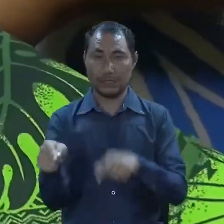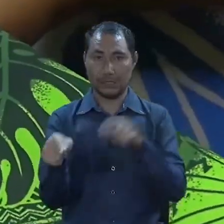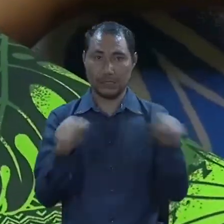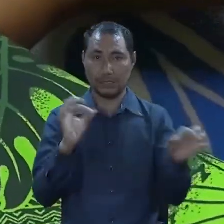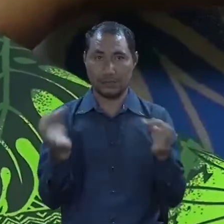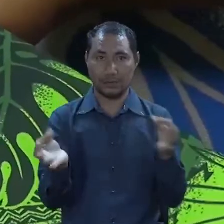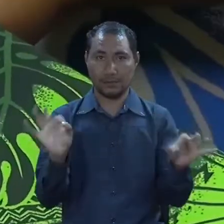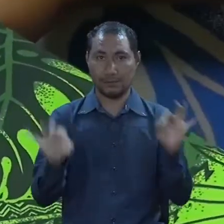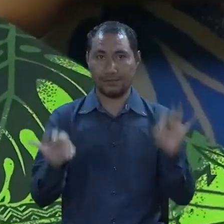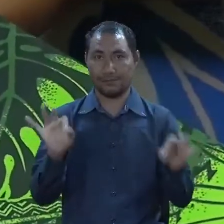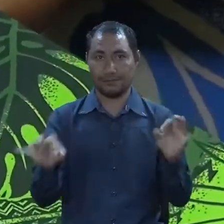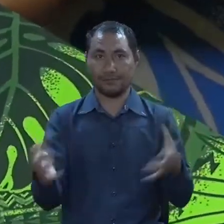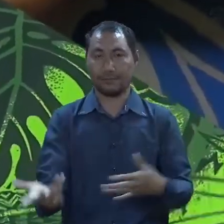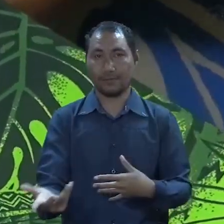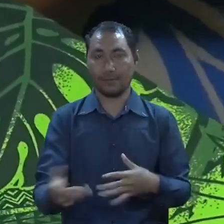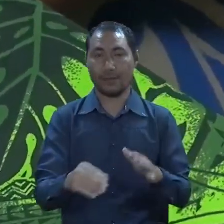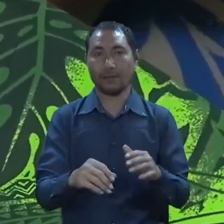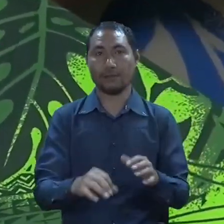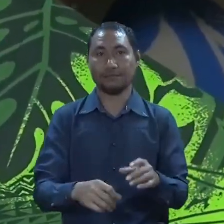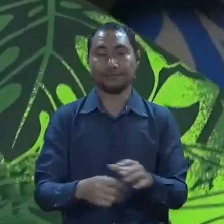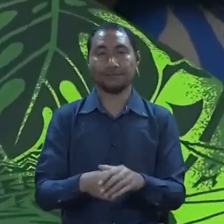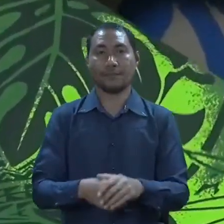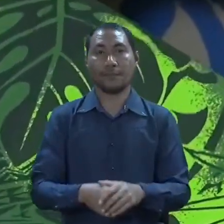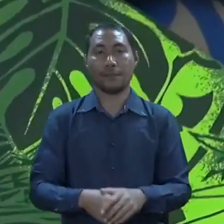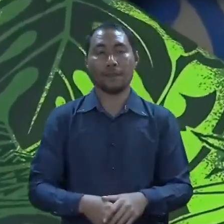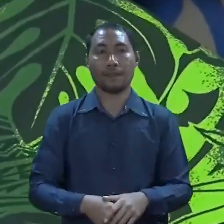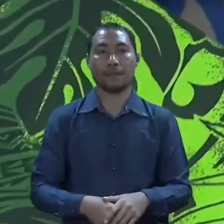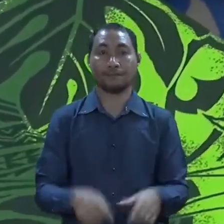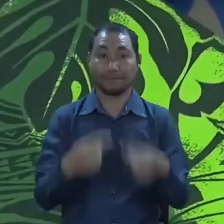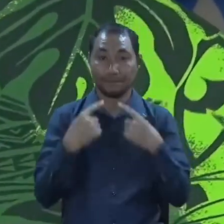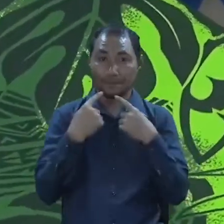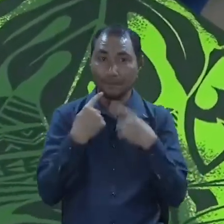Then you cut all the way through.